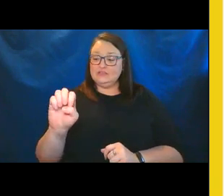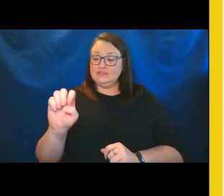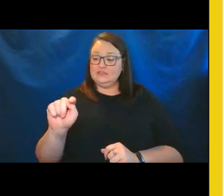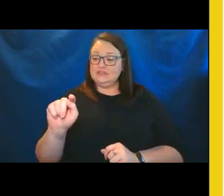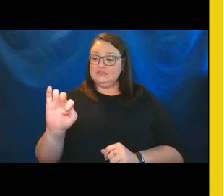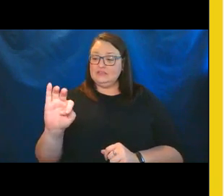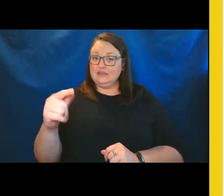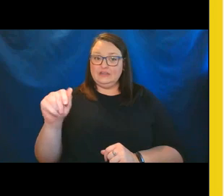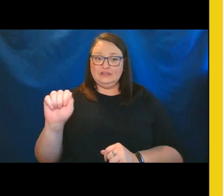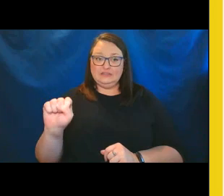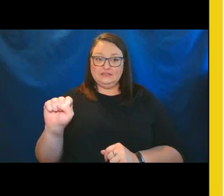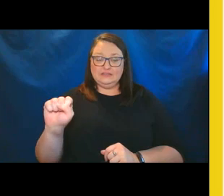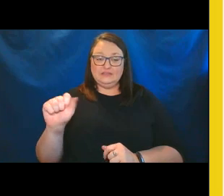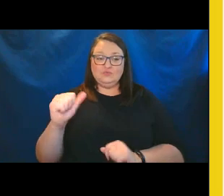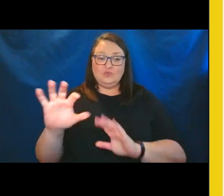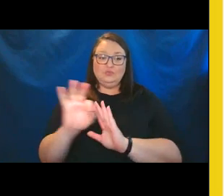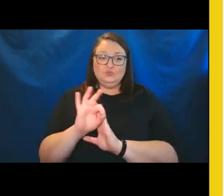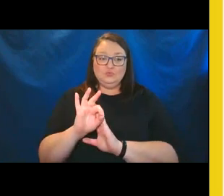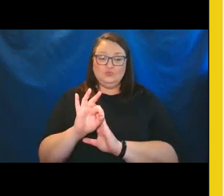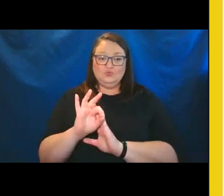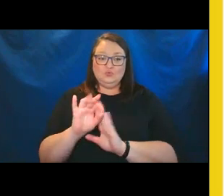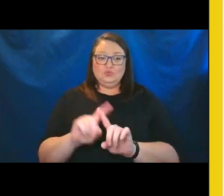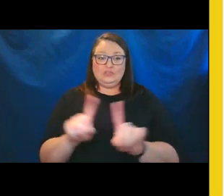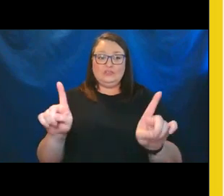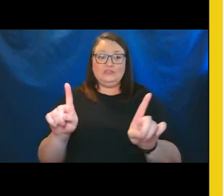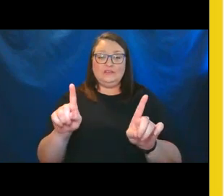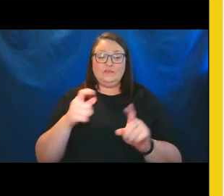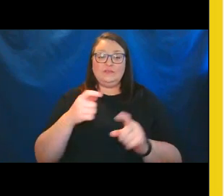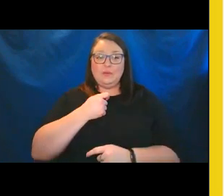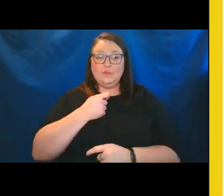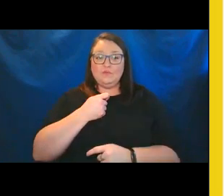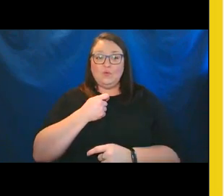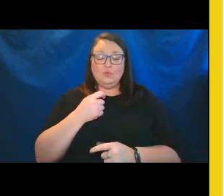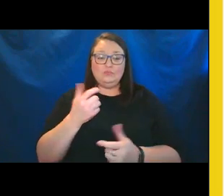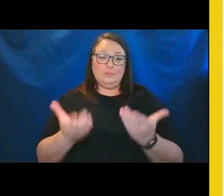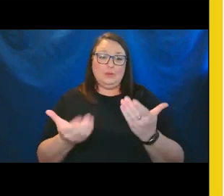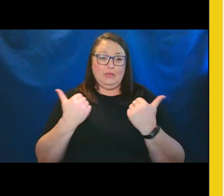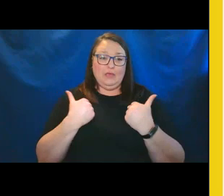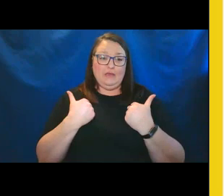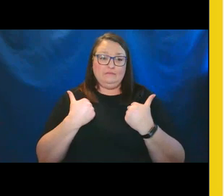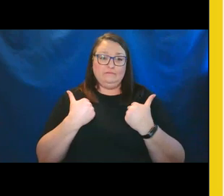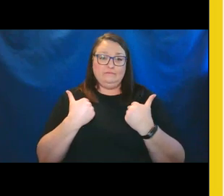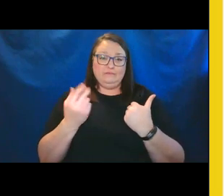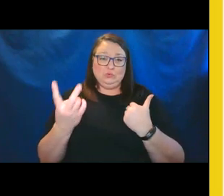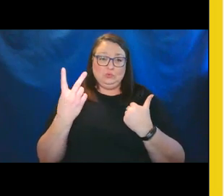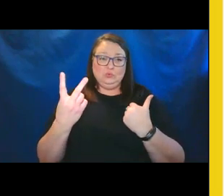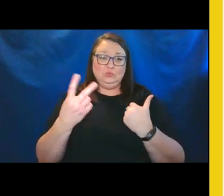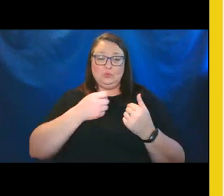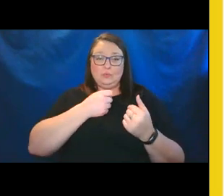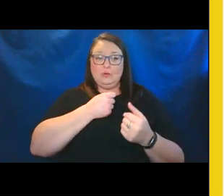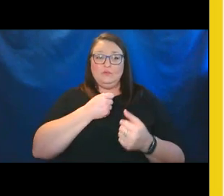can choose a different microphone? Potentially there may be 2 microphone